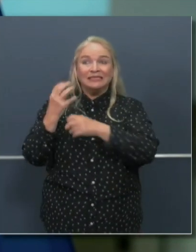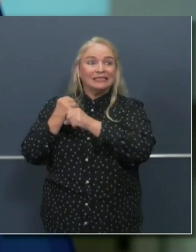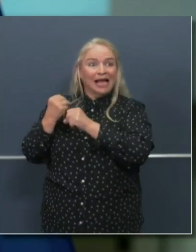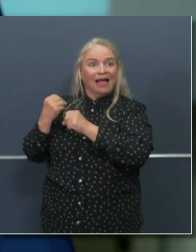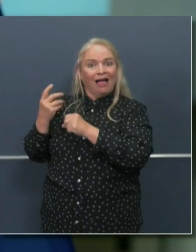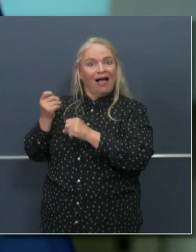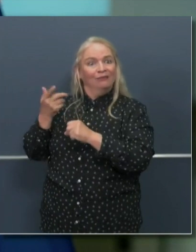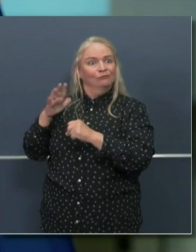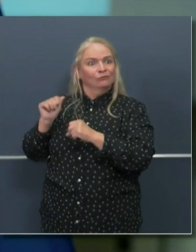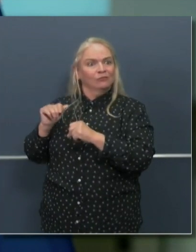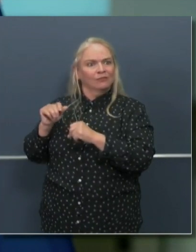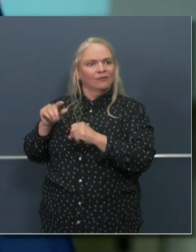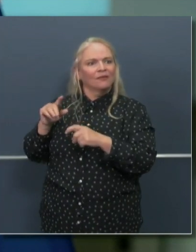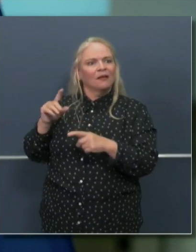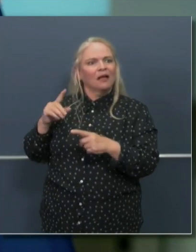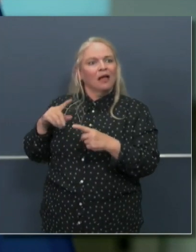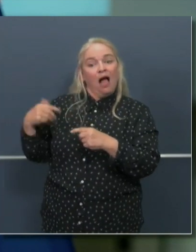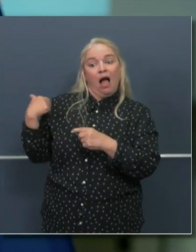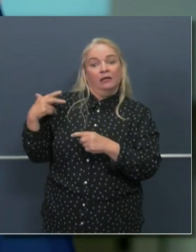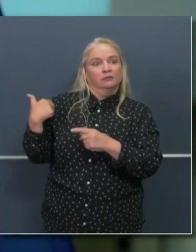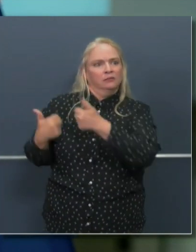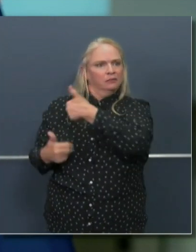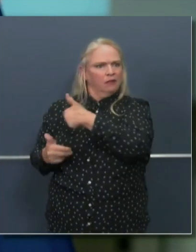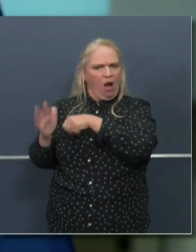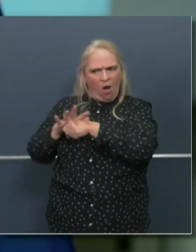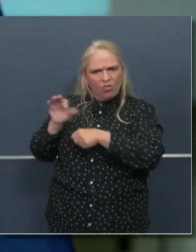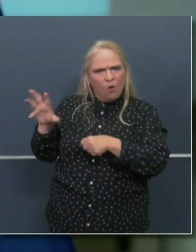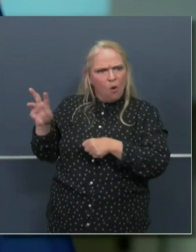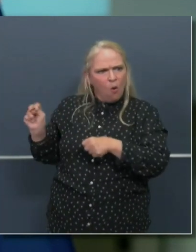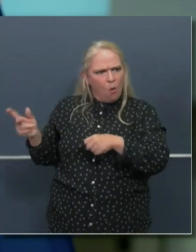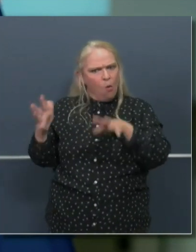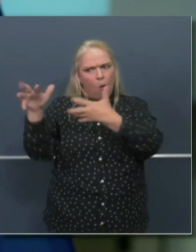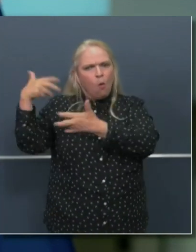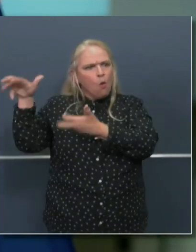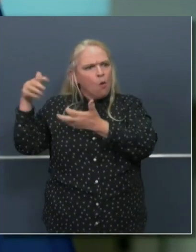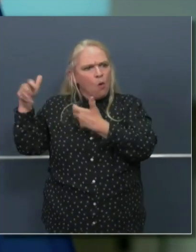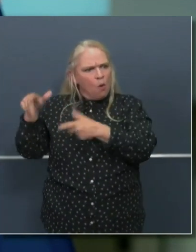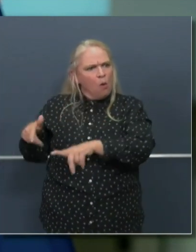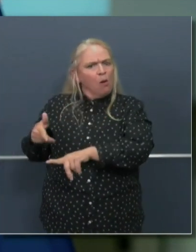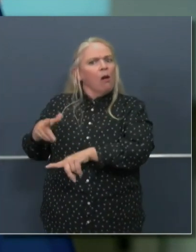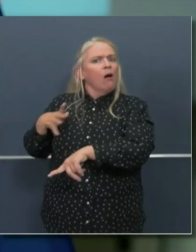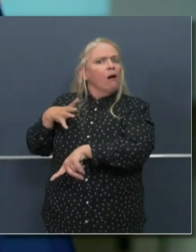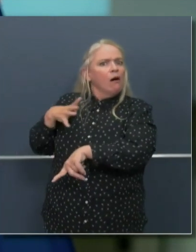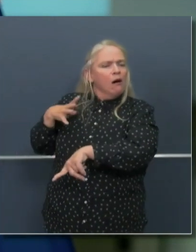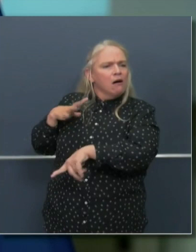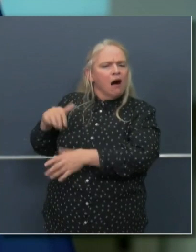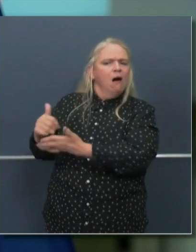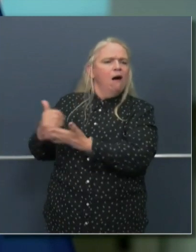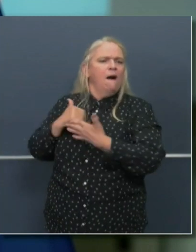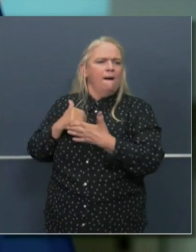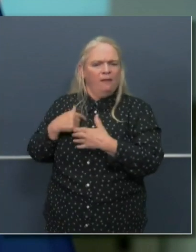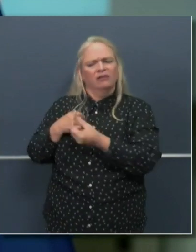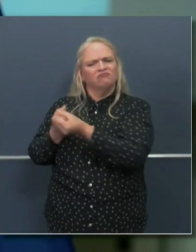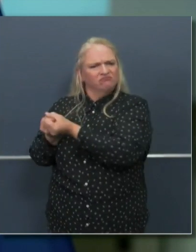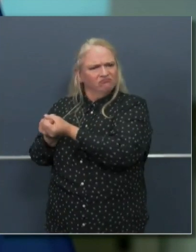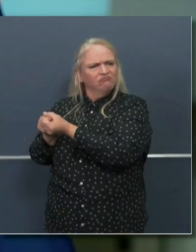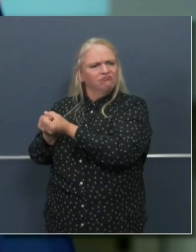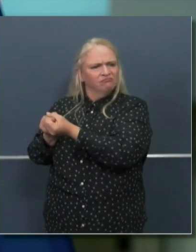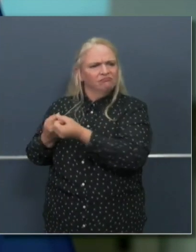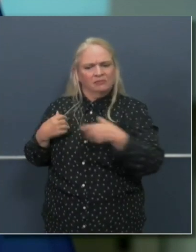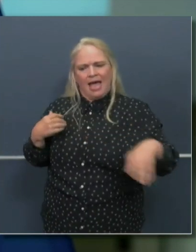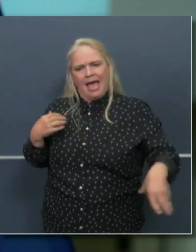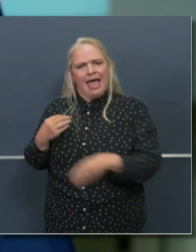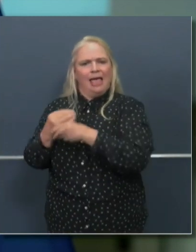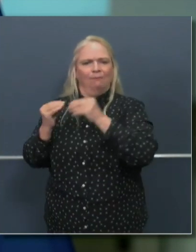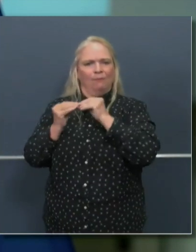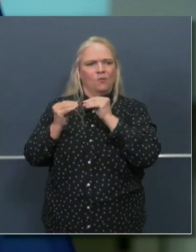their own PPE in addition to what the state's doing. So we're trying to supplement that, find gaps, farm workers and the like, and seasonal